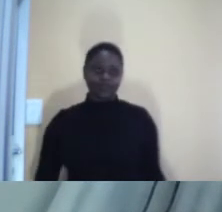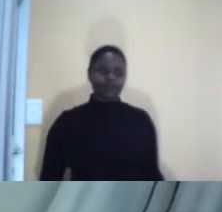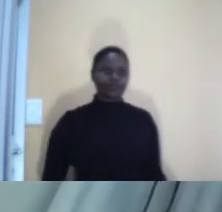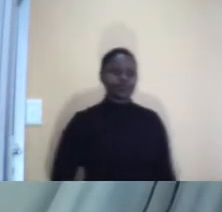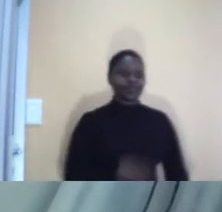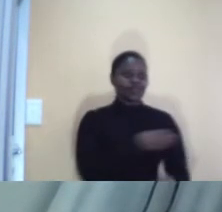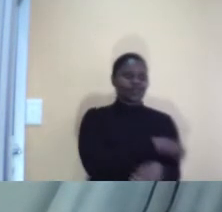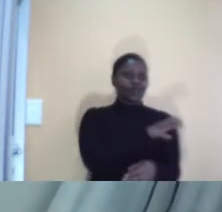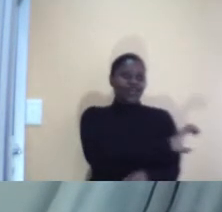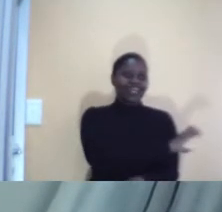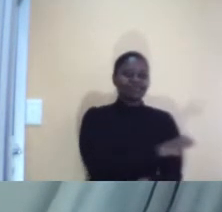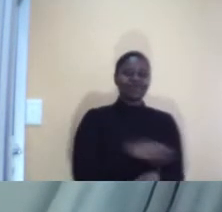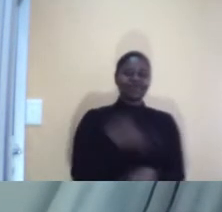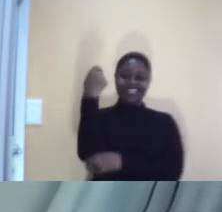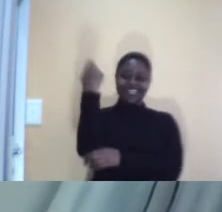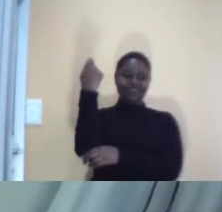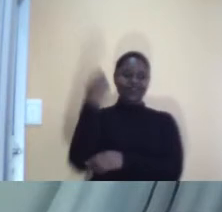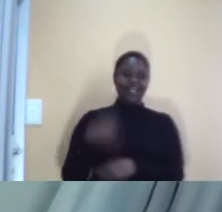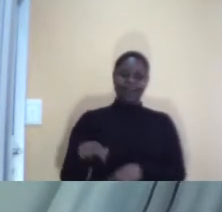the poor,